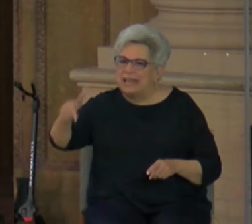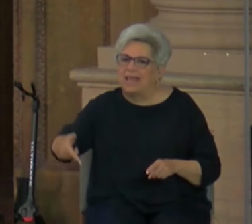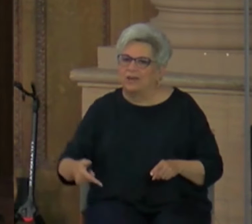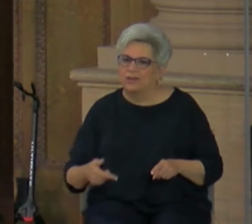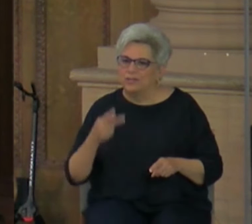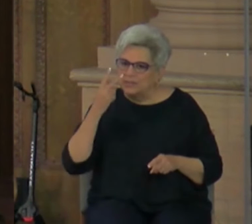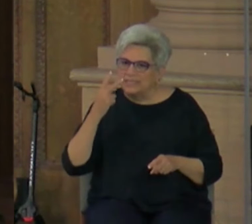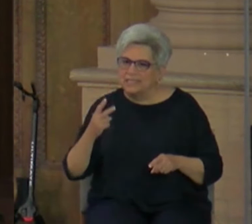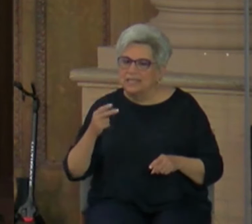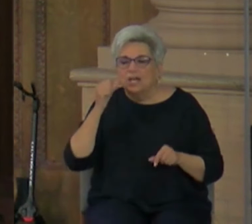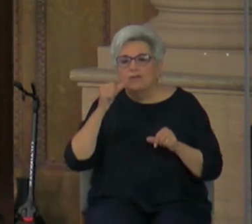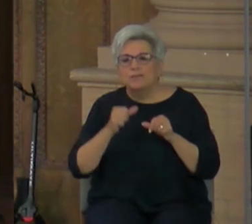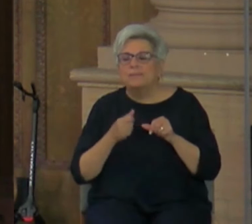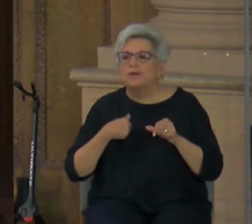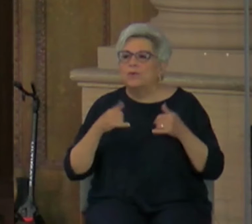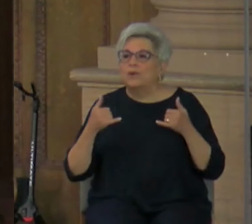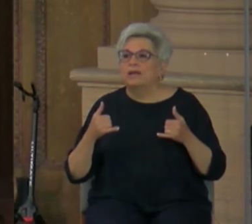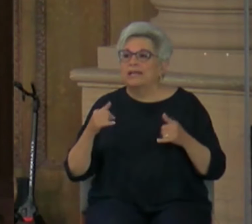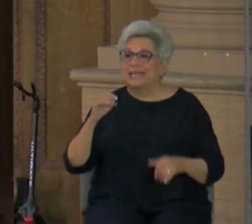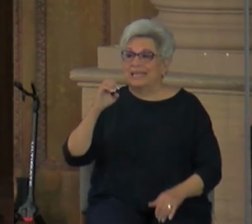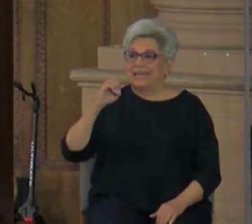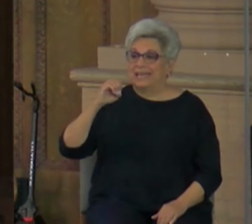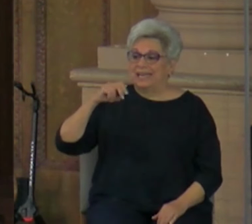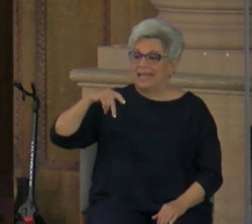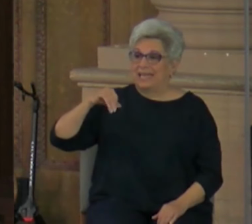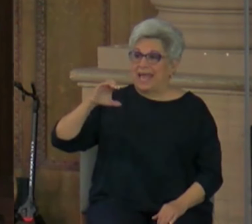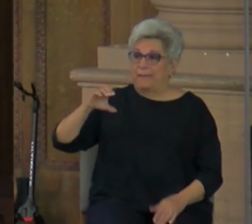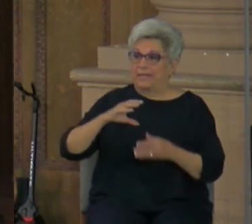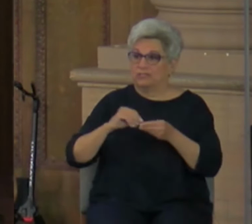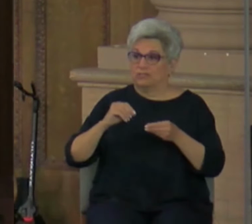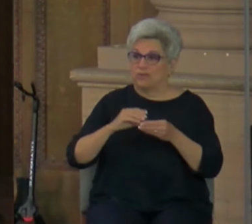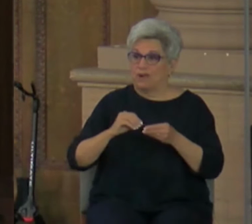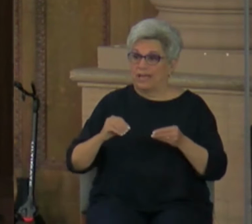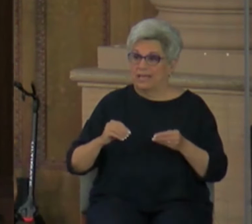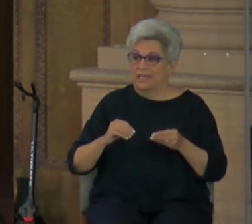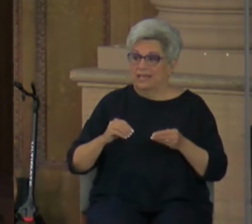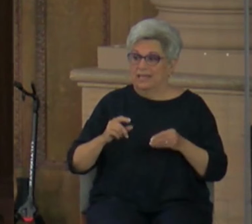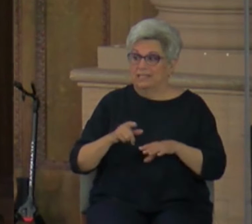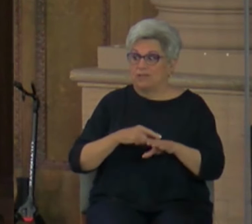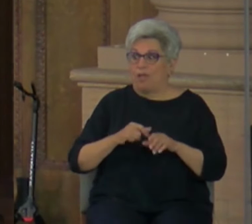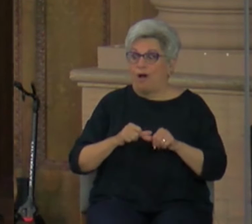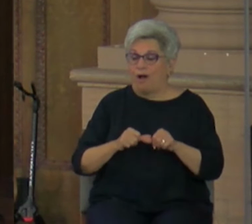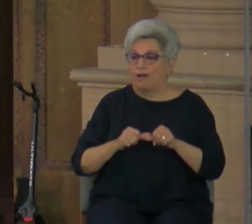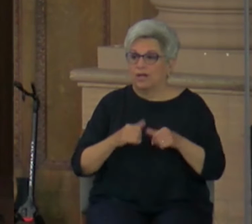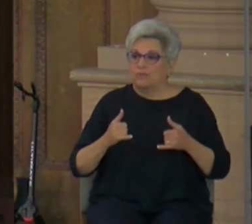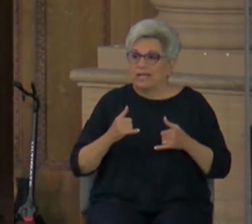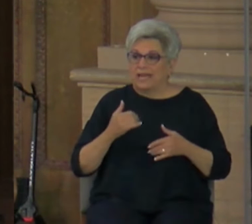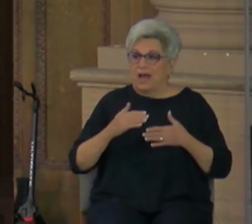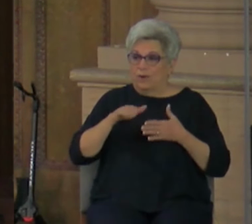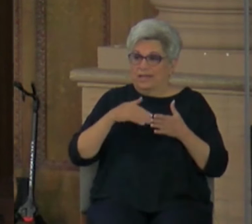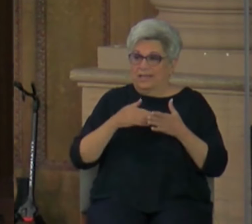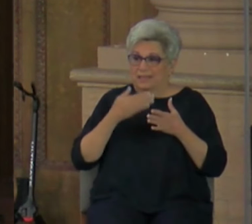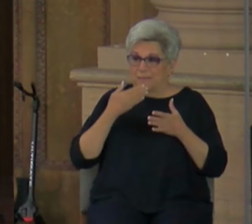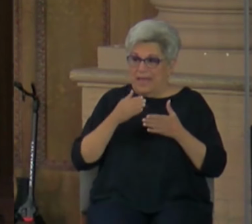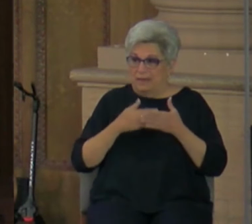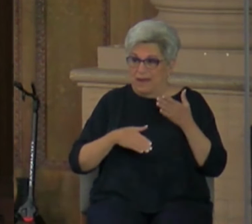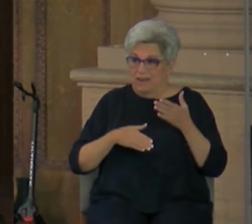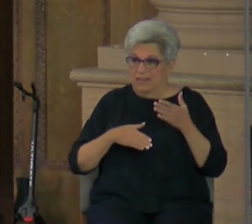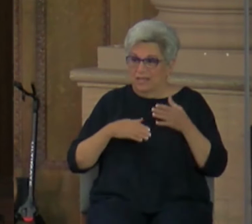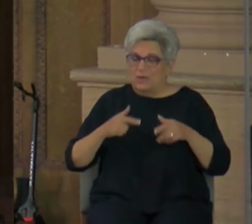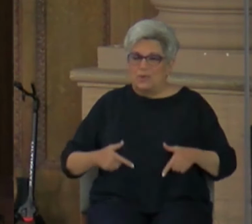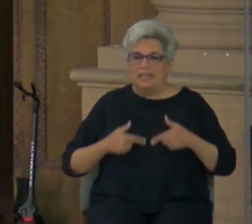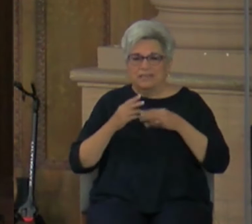We have to remember that we're in an epic story here, and right now, we're in the bad part of the story. We're in the part where there's conflict